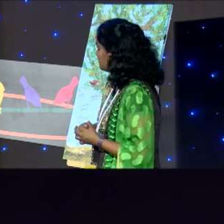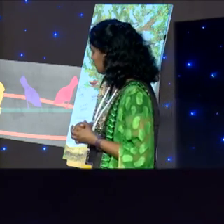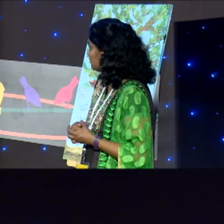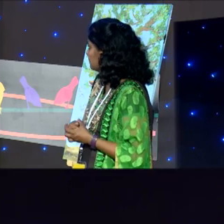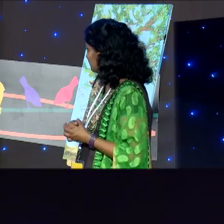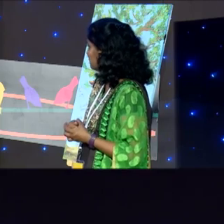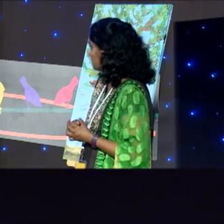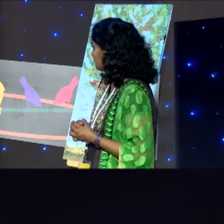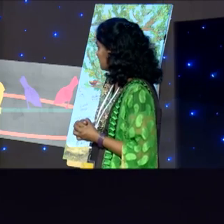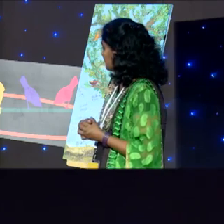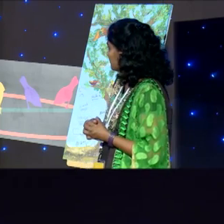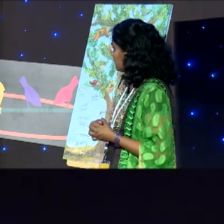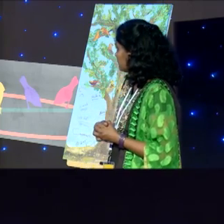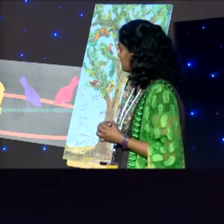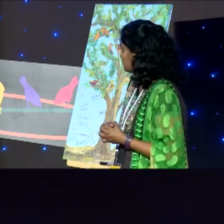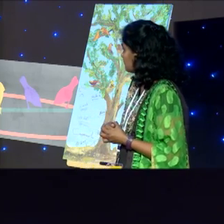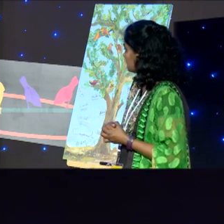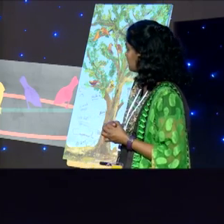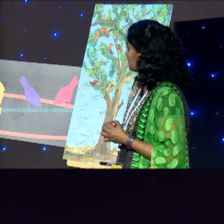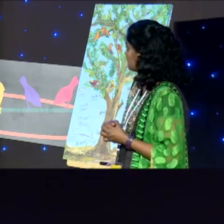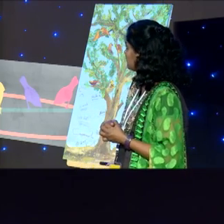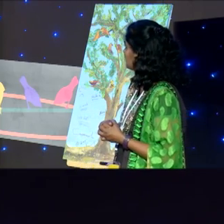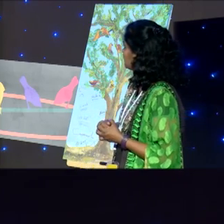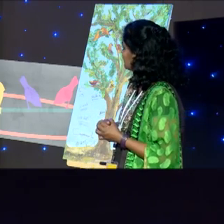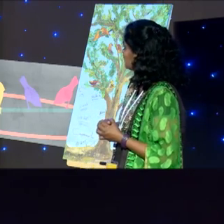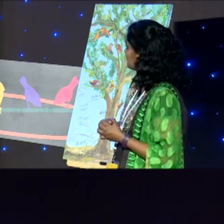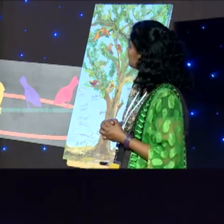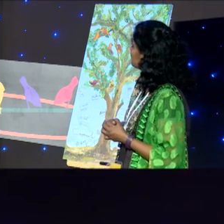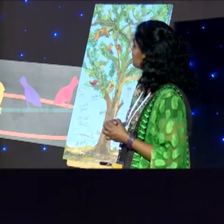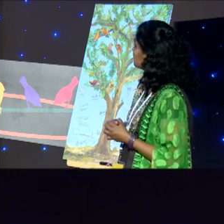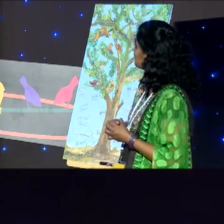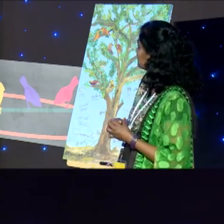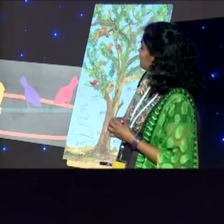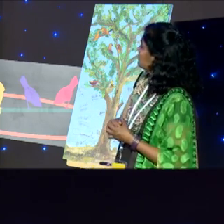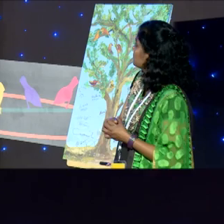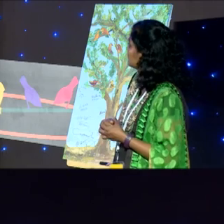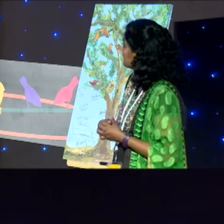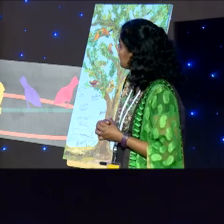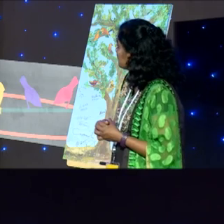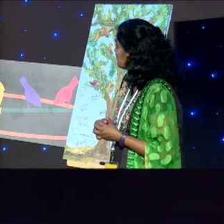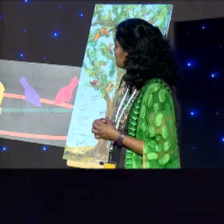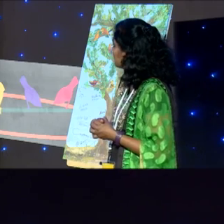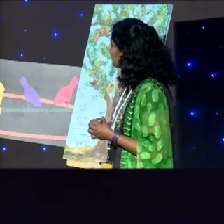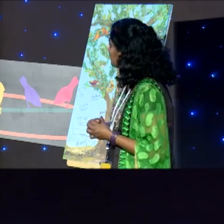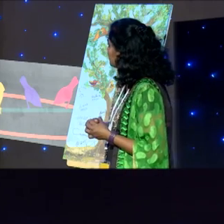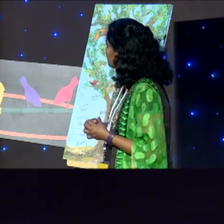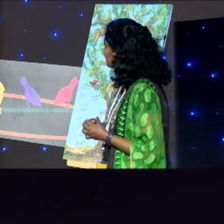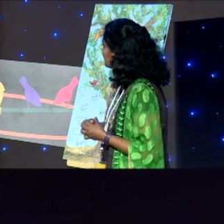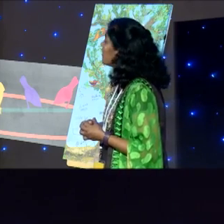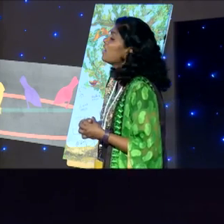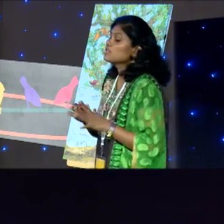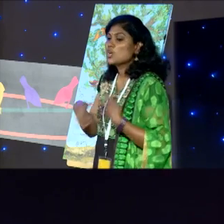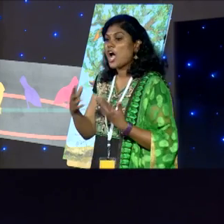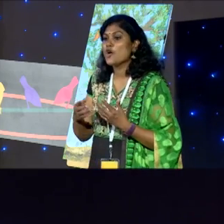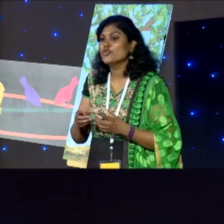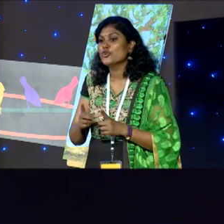that go on patrolling duty are like subject to these diseases. And for them to get access to medical help